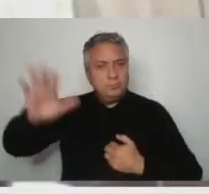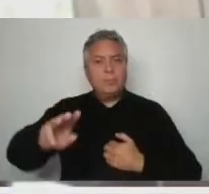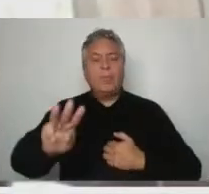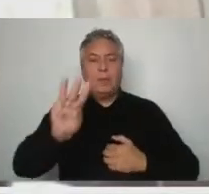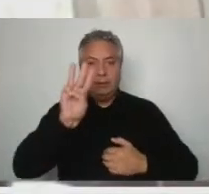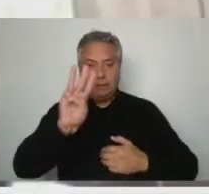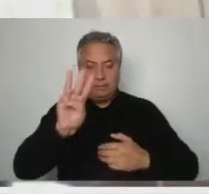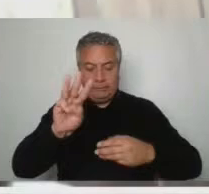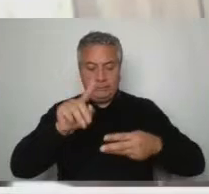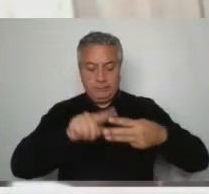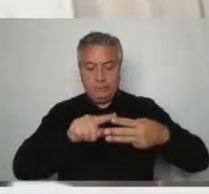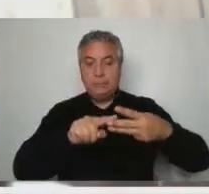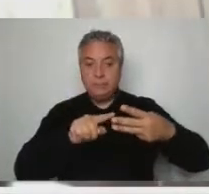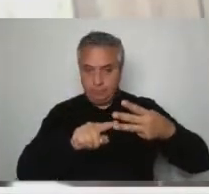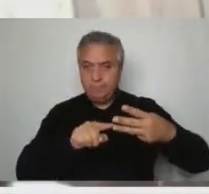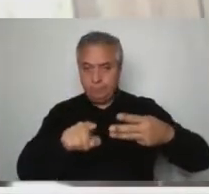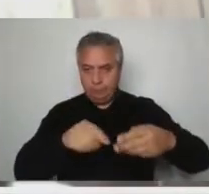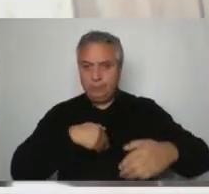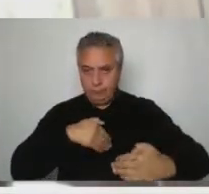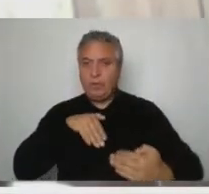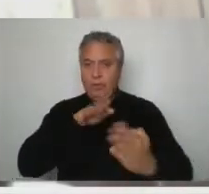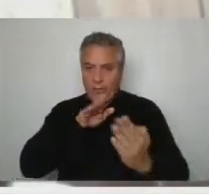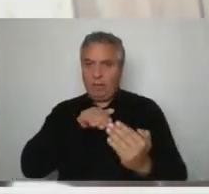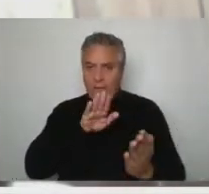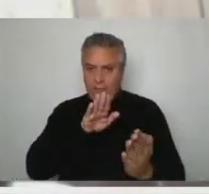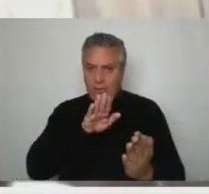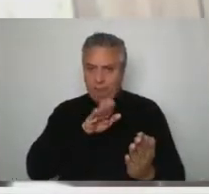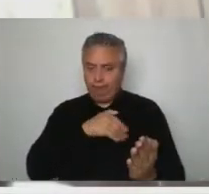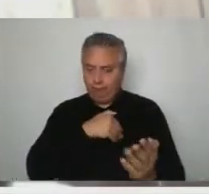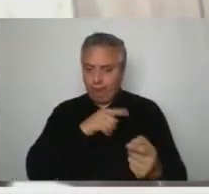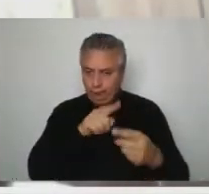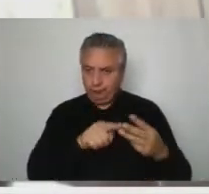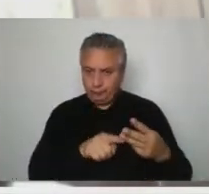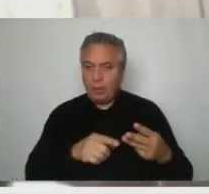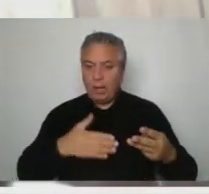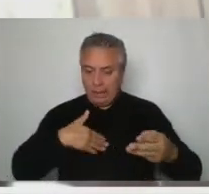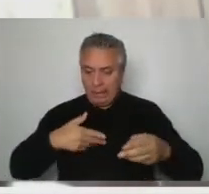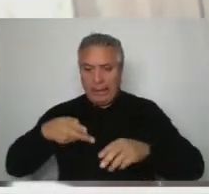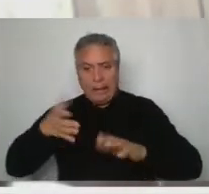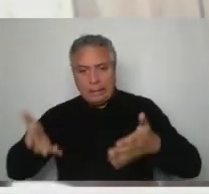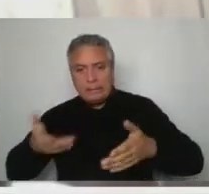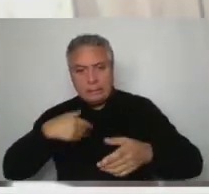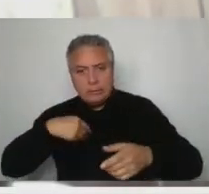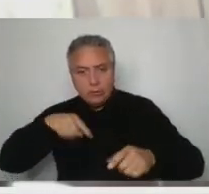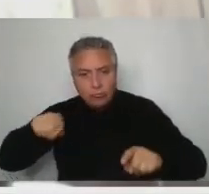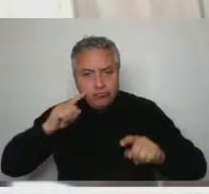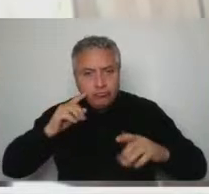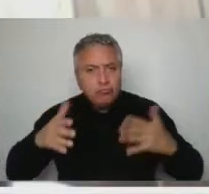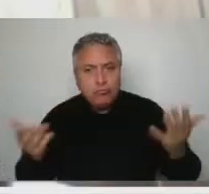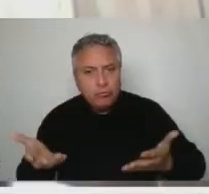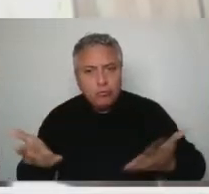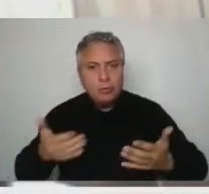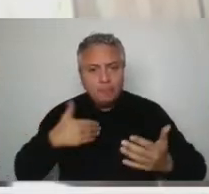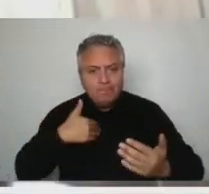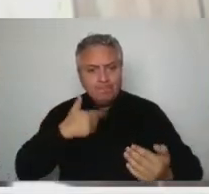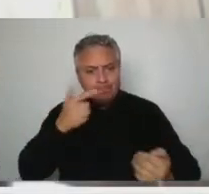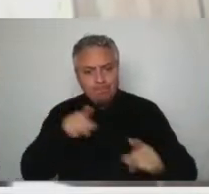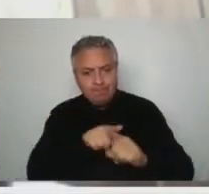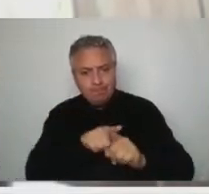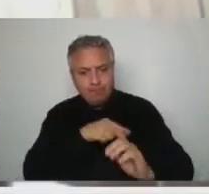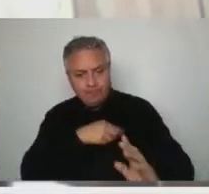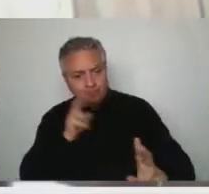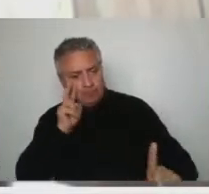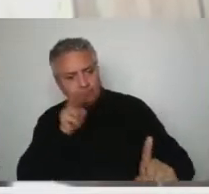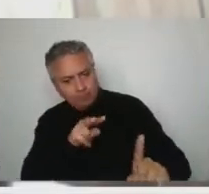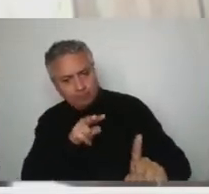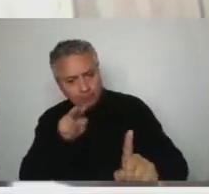2 are too big, in fact, to address with the tools we have today available to address these, but still it's important to mention